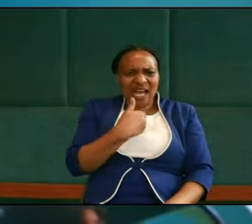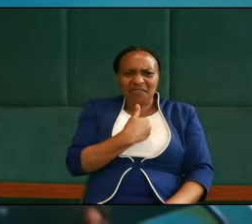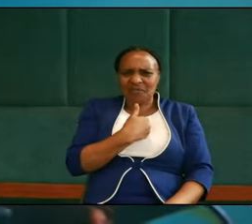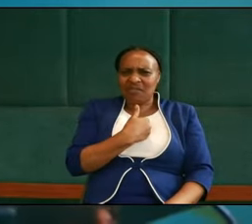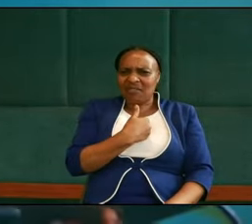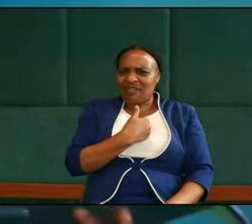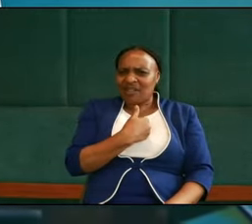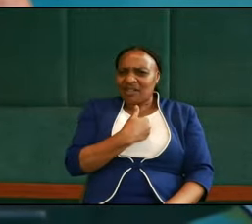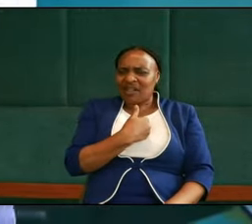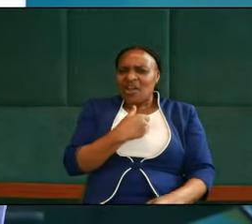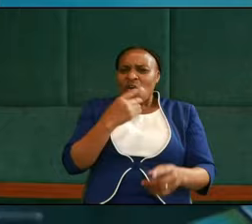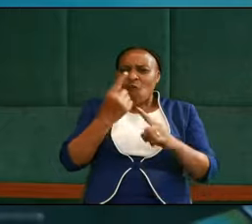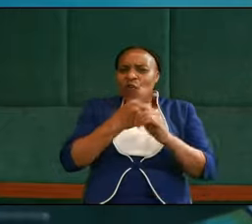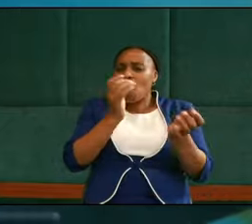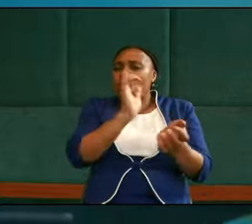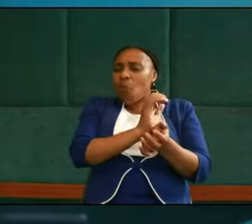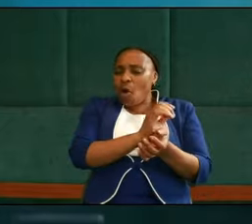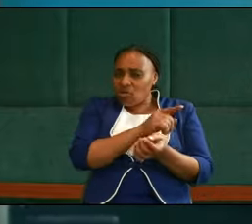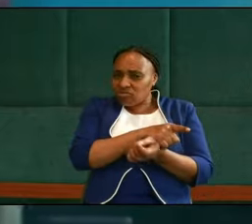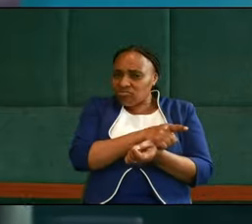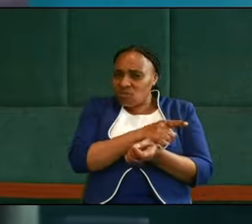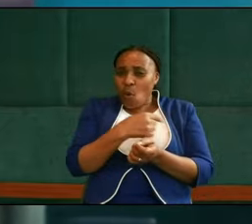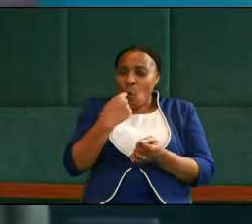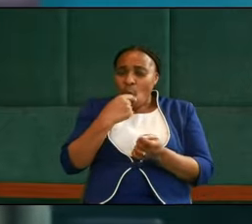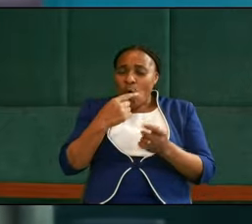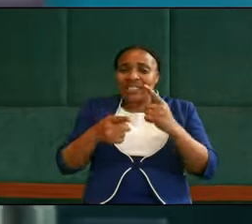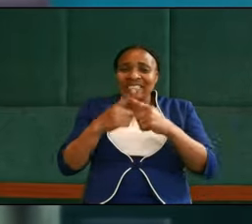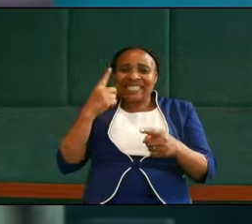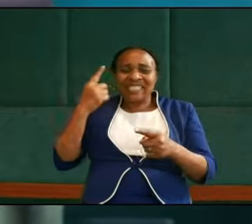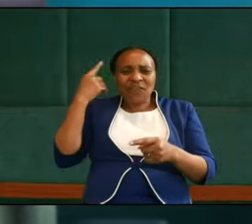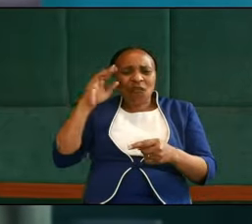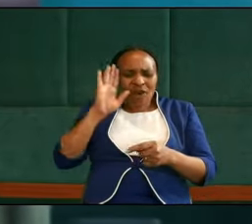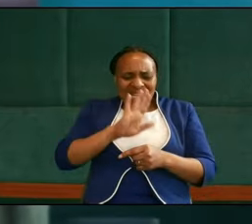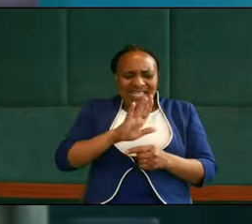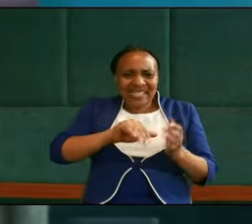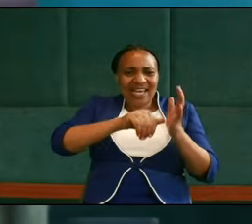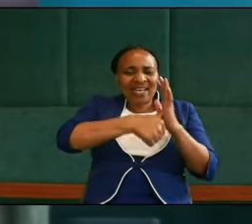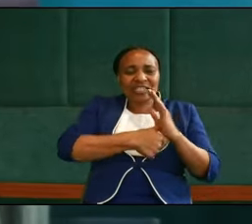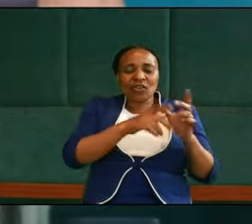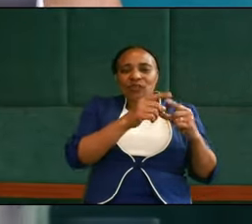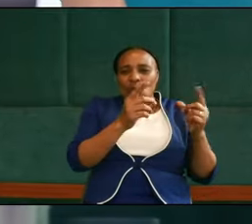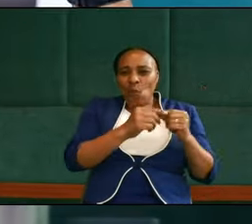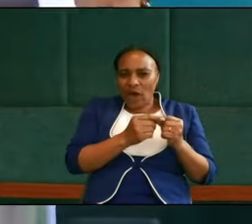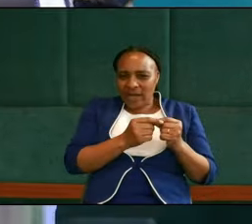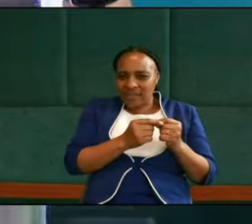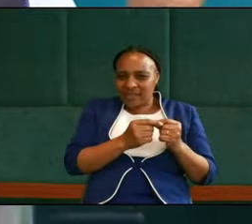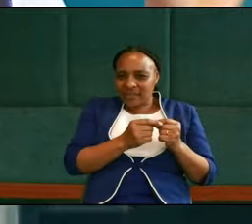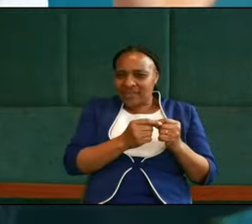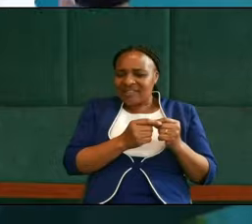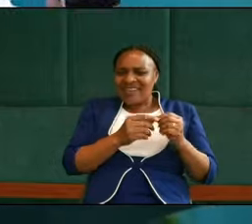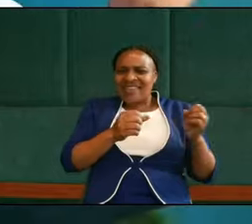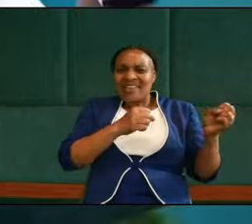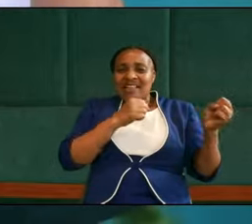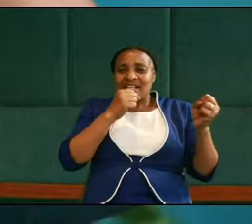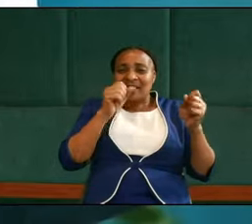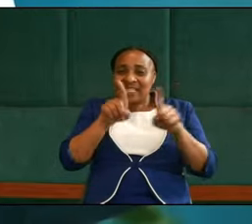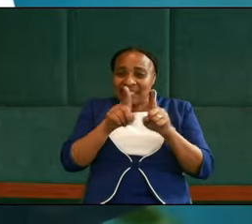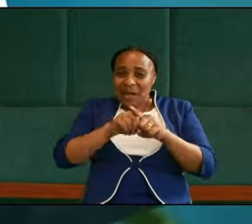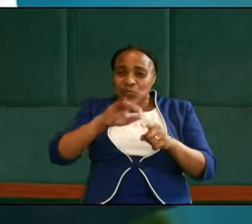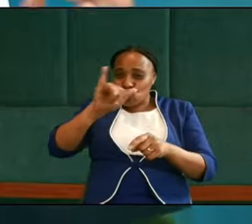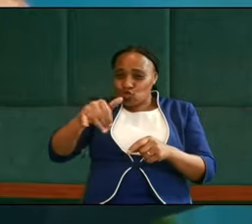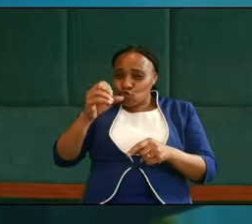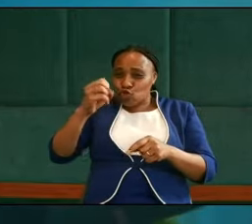of the Apostle Paul, who was killed for the fidelity of the word. It reminds me of John the